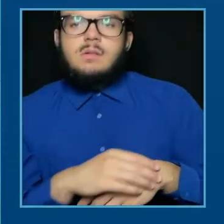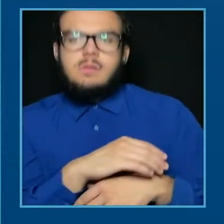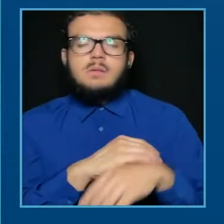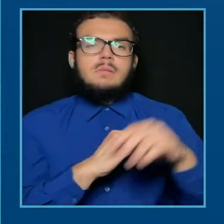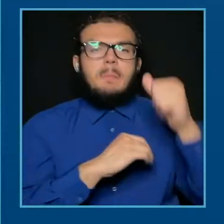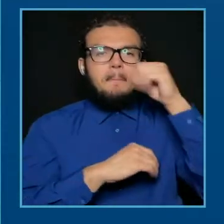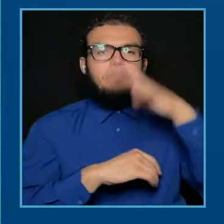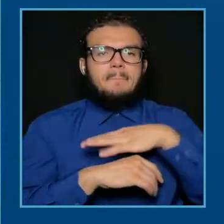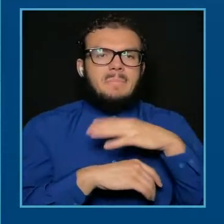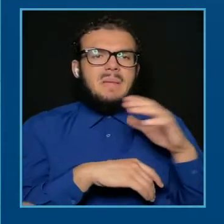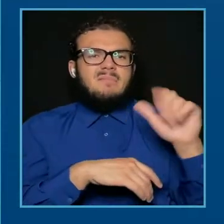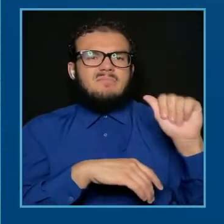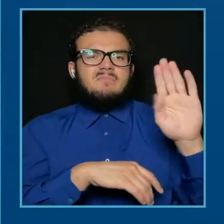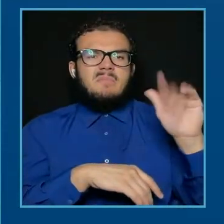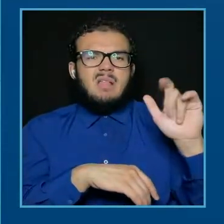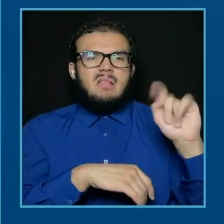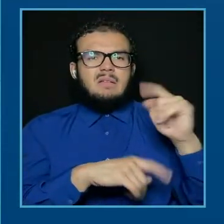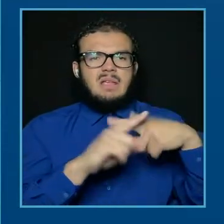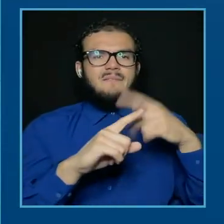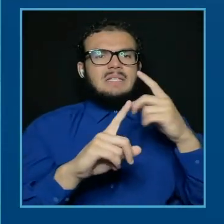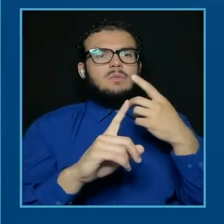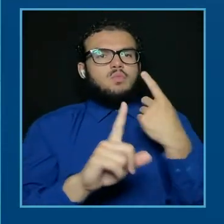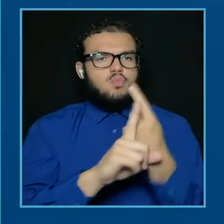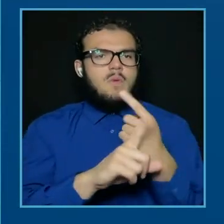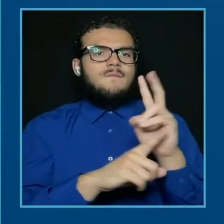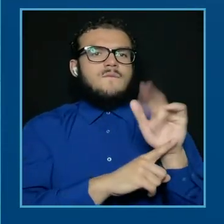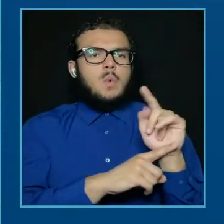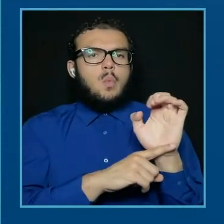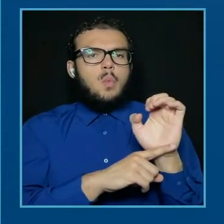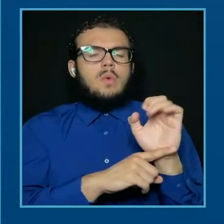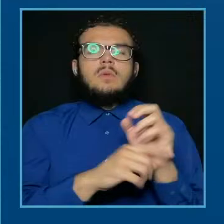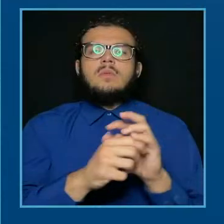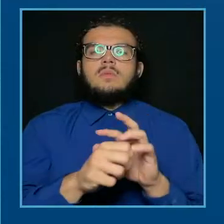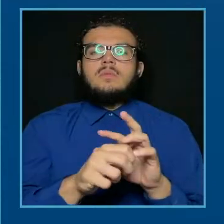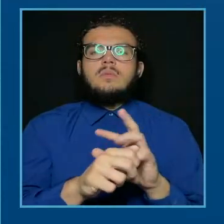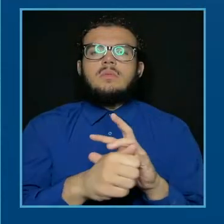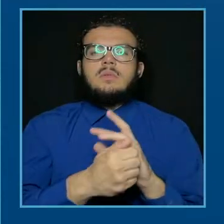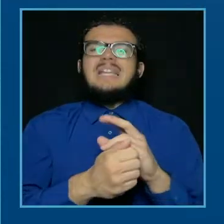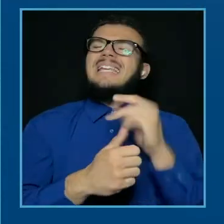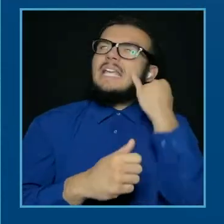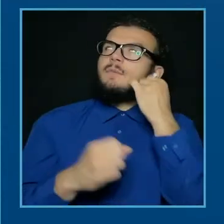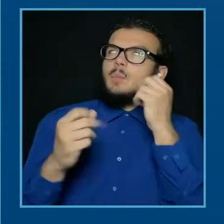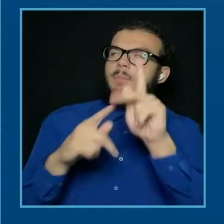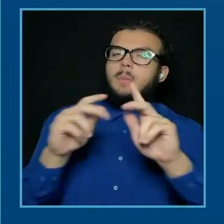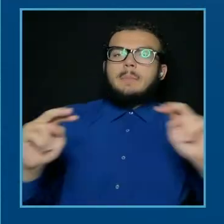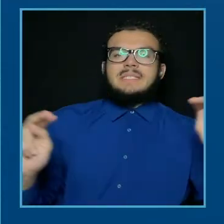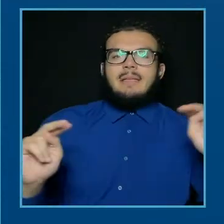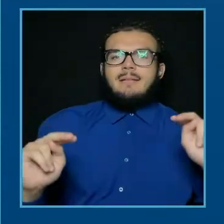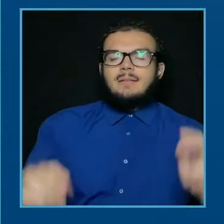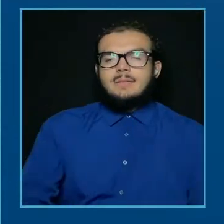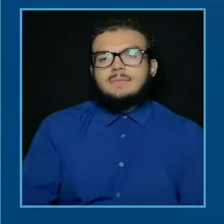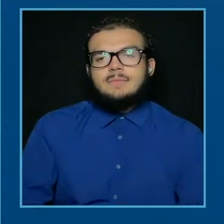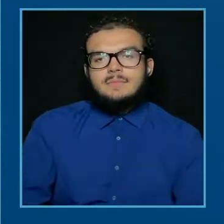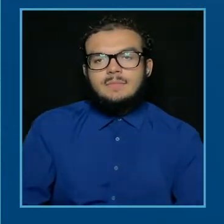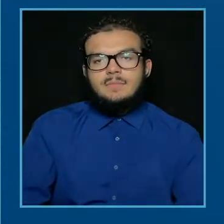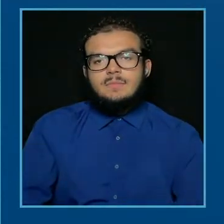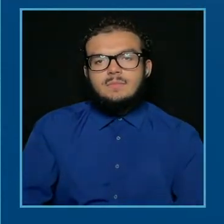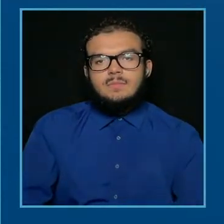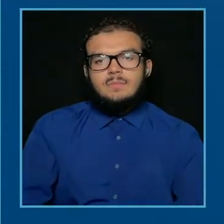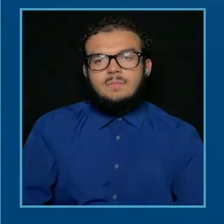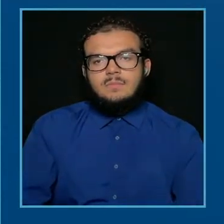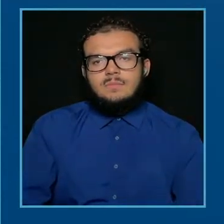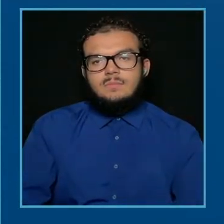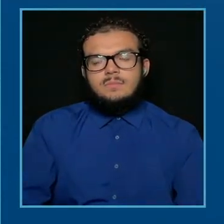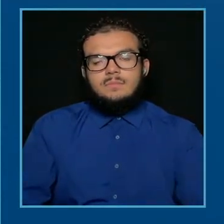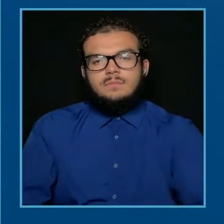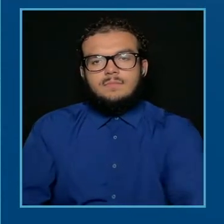single vote. Unless a whole bunch of people abstain, yeah. A single majority. Right. Or don't do something. Yeah. That's